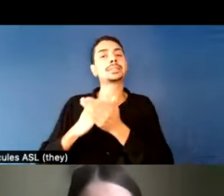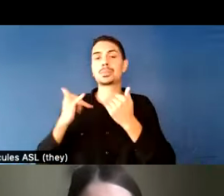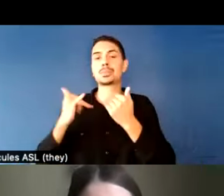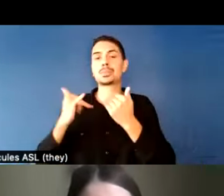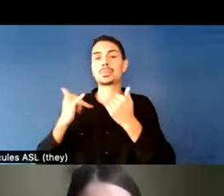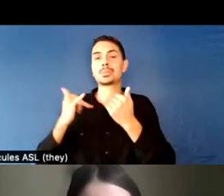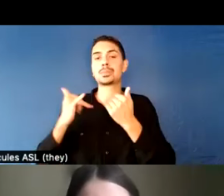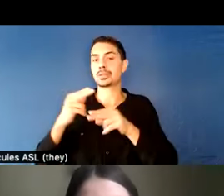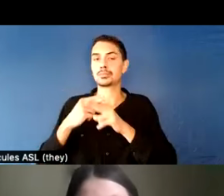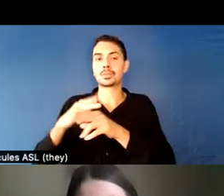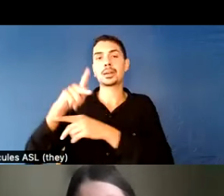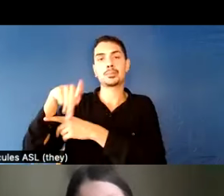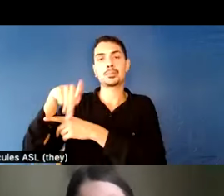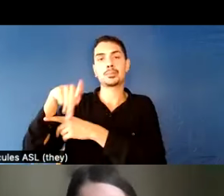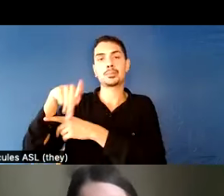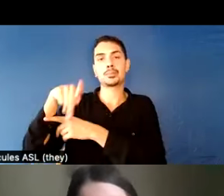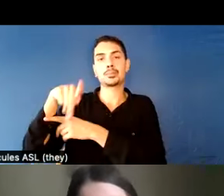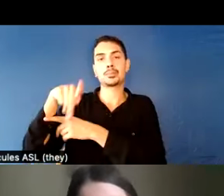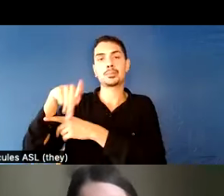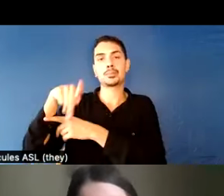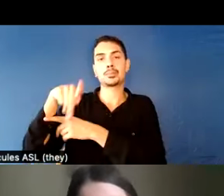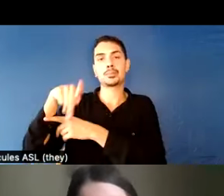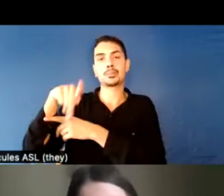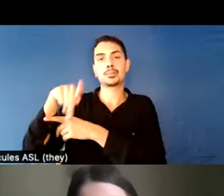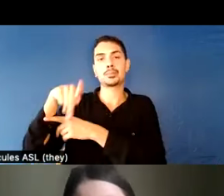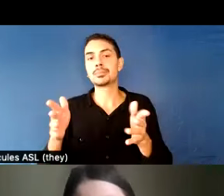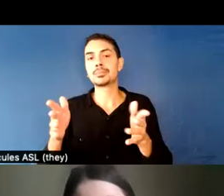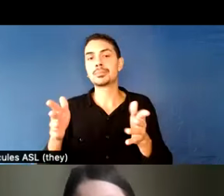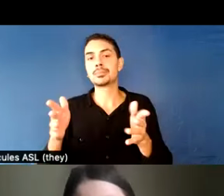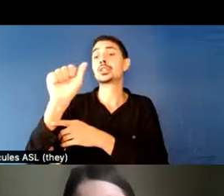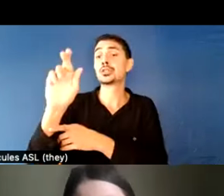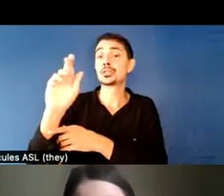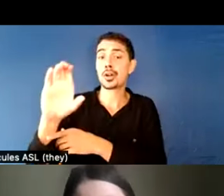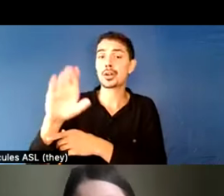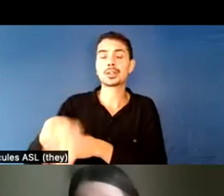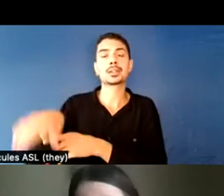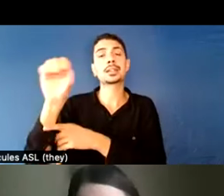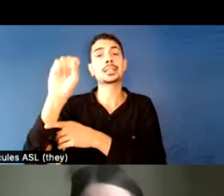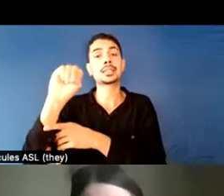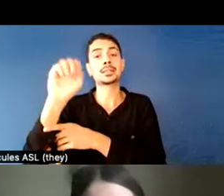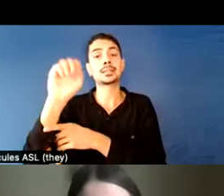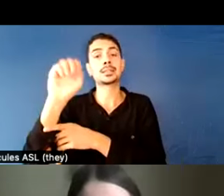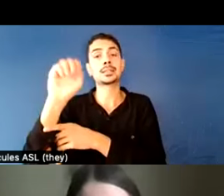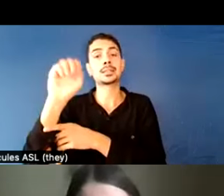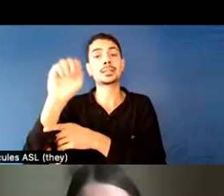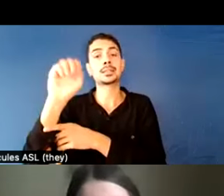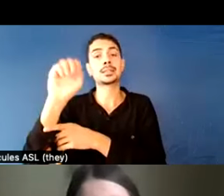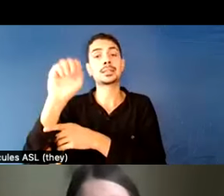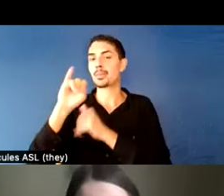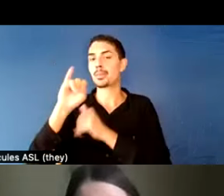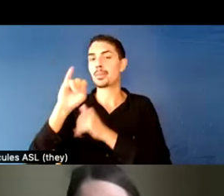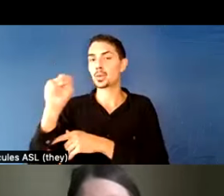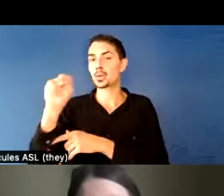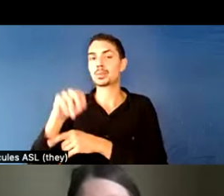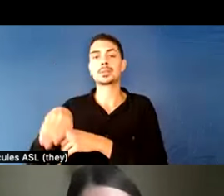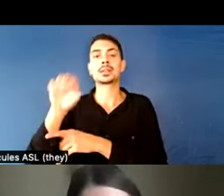development teams. And then a lot of other things, SARC, SMART from the year in Minnesota, SART, which was what I was on, which was a sexual